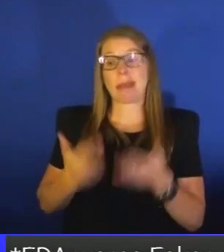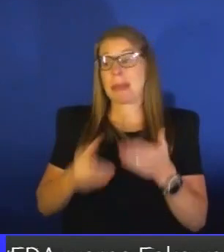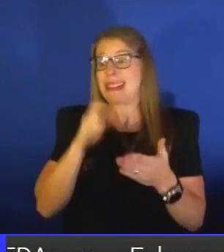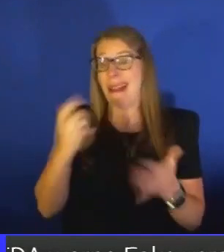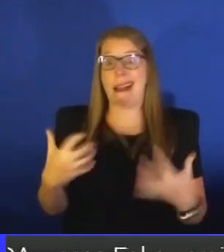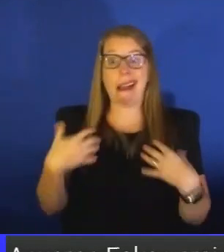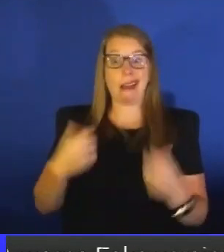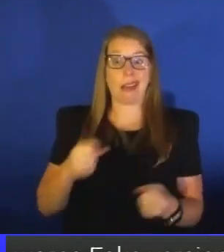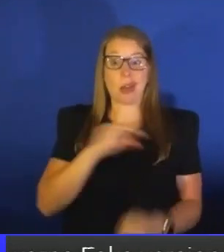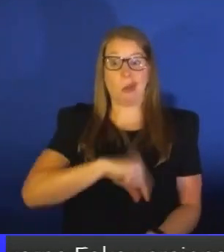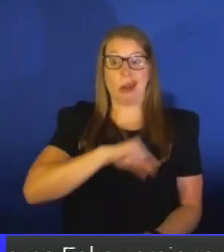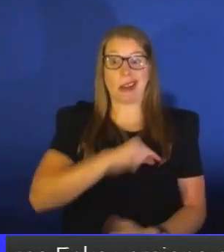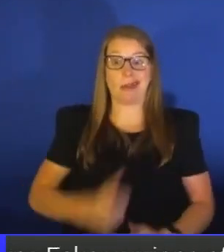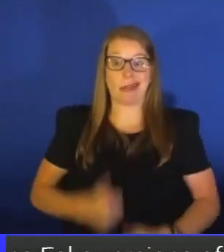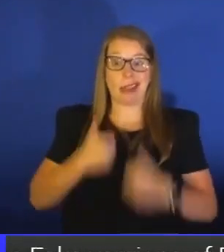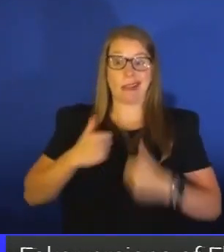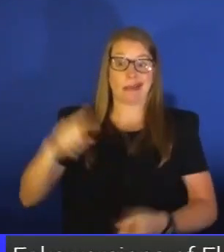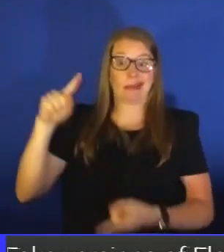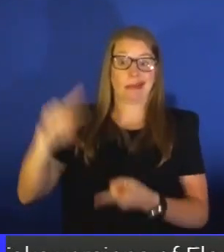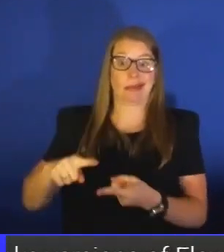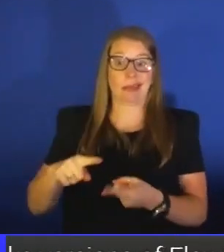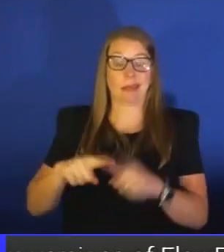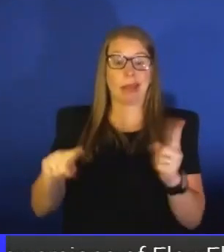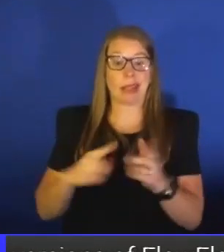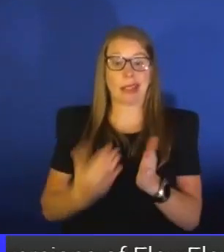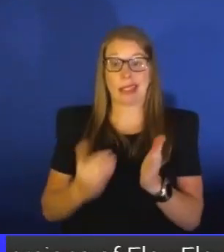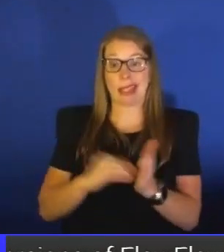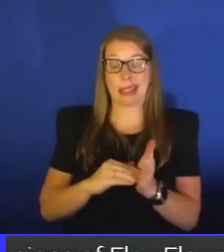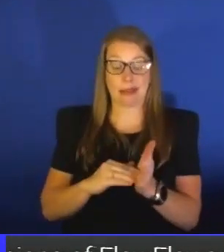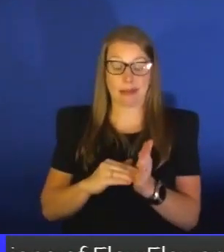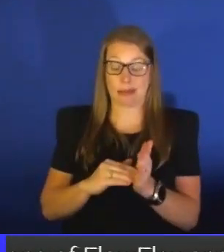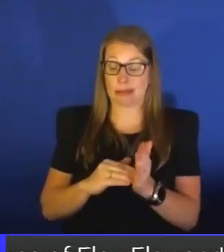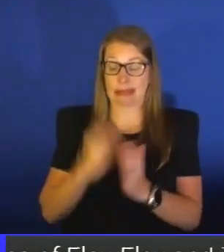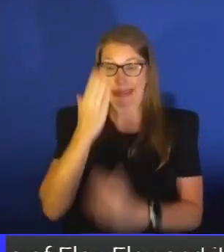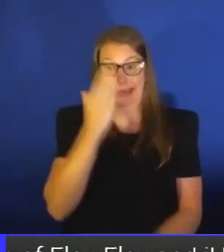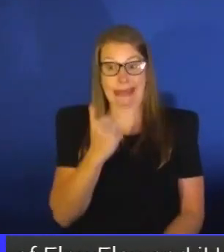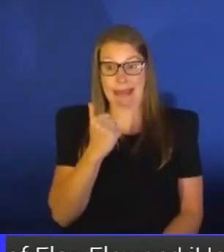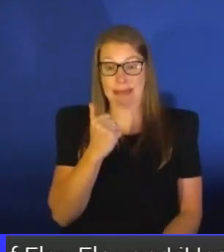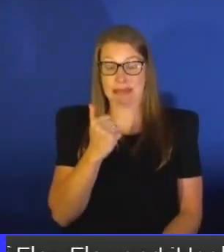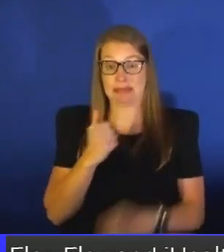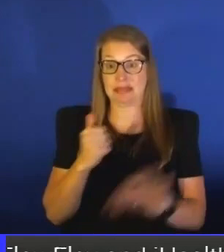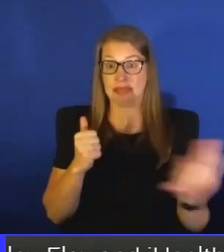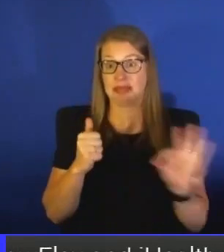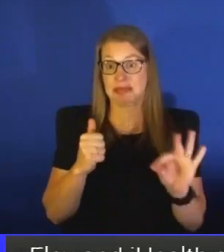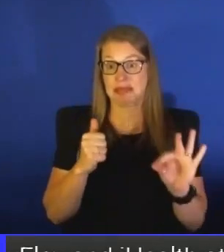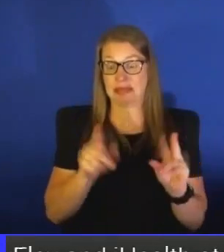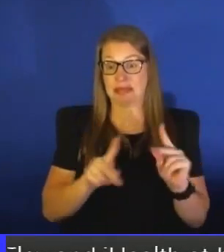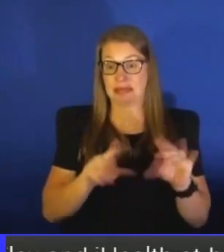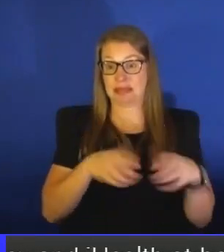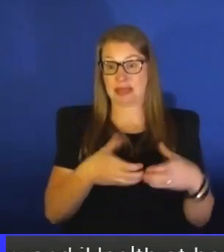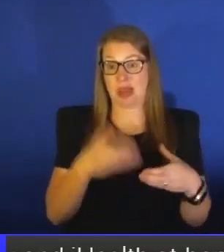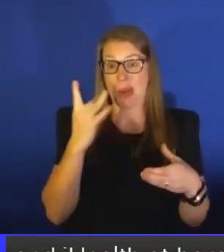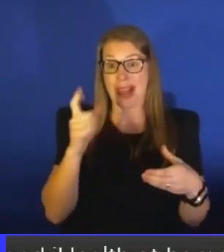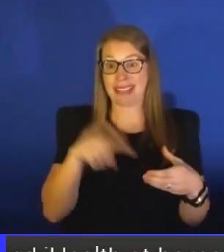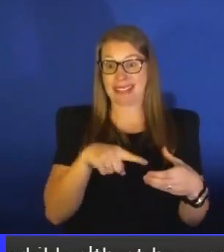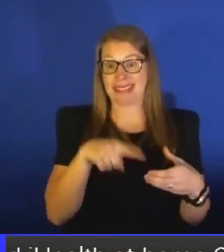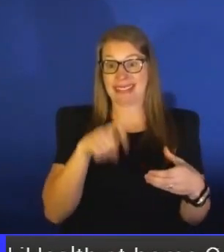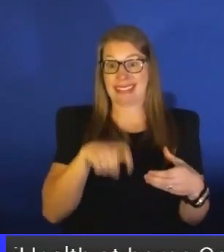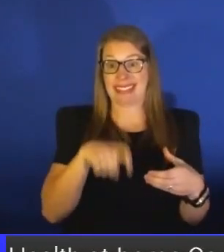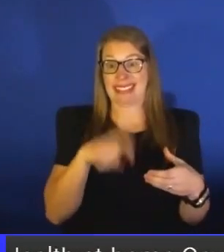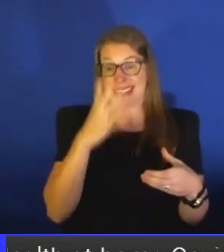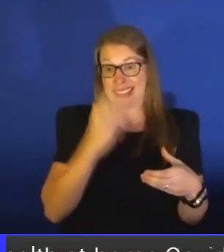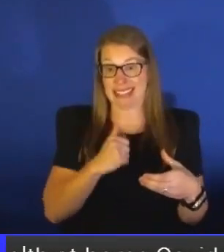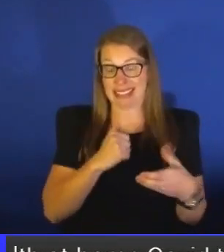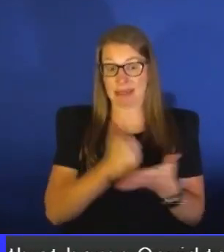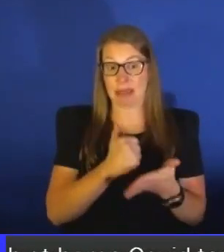may be less. But once again, it's like most things in sleep, you've got to select a population. Why does this one group need a sleep aid? There's already health issues,